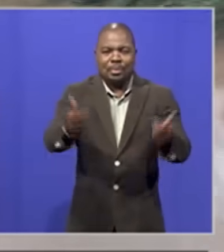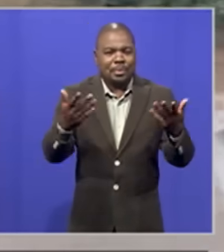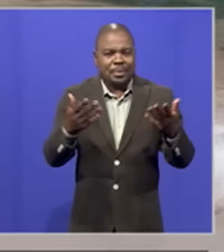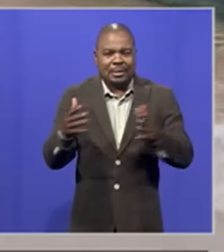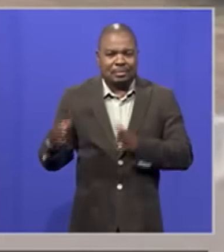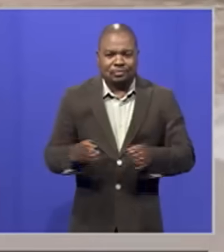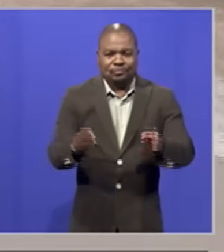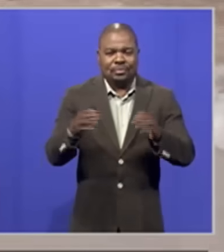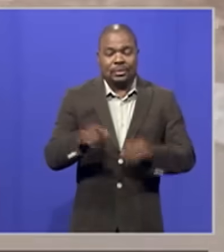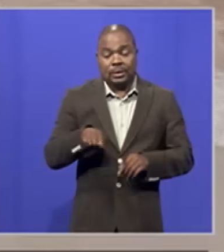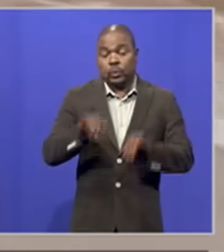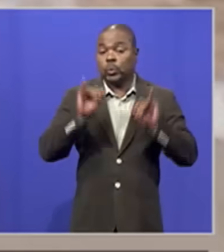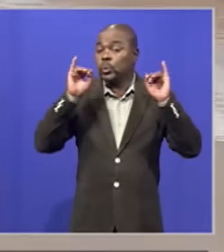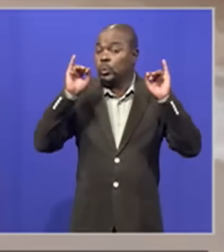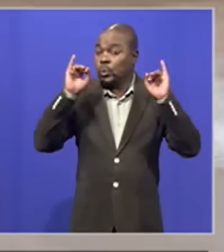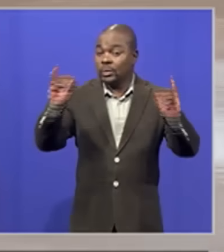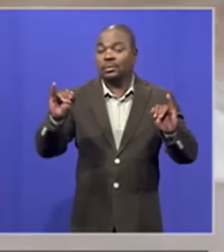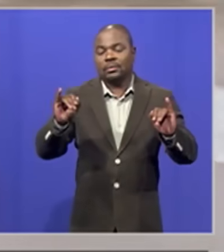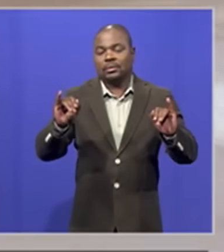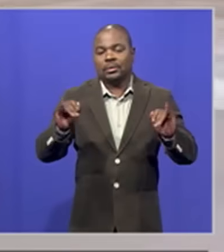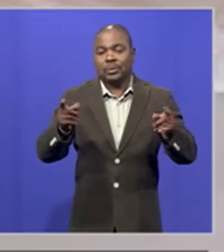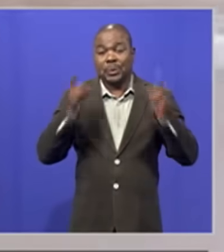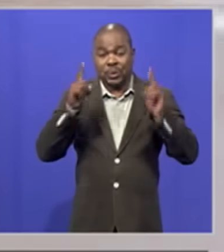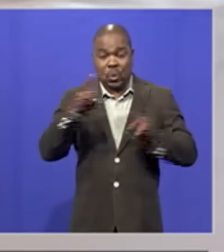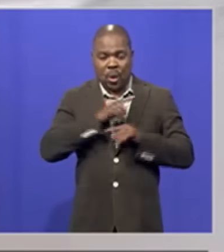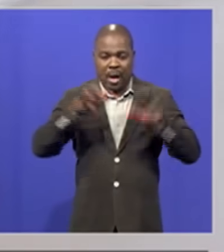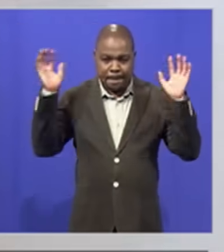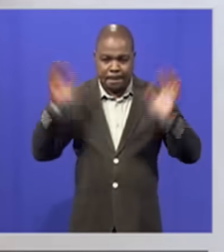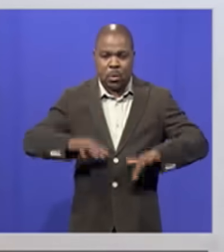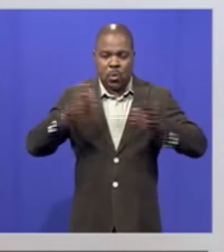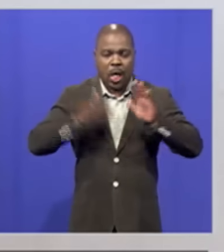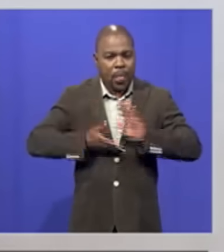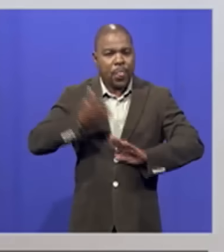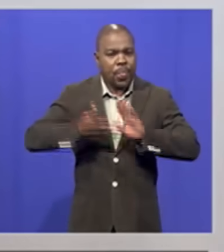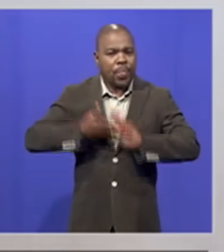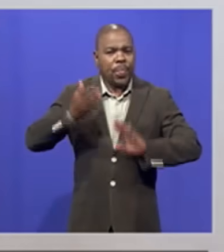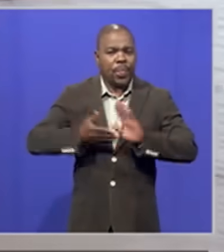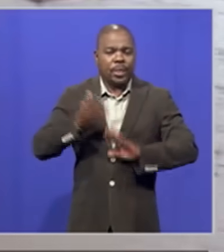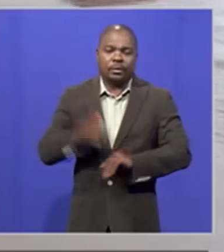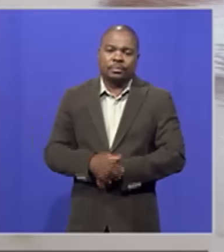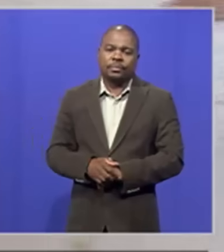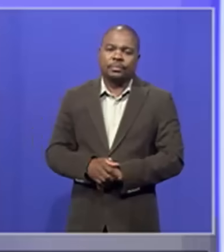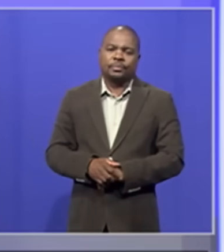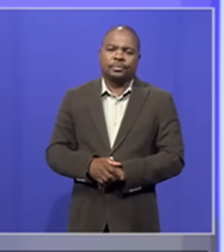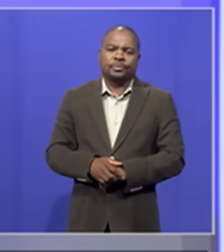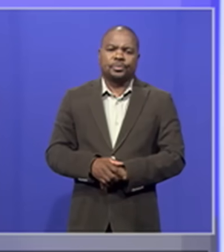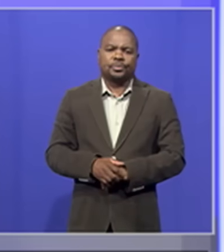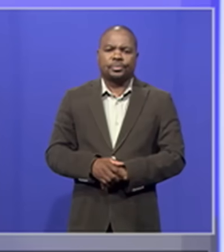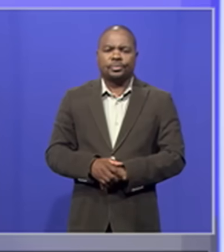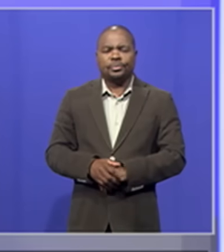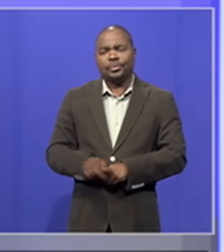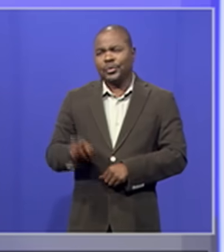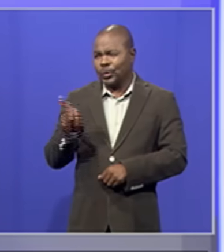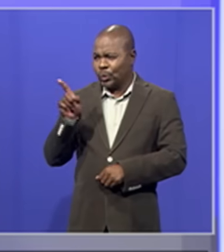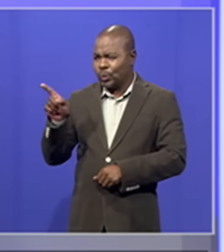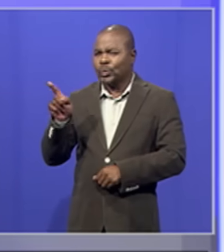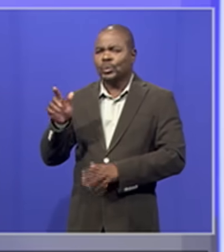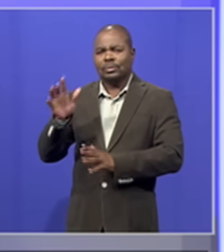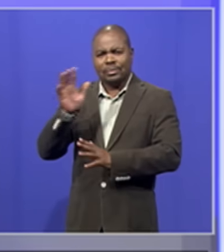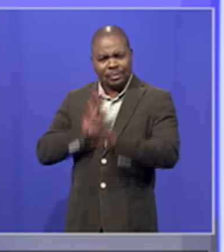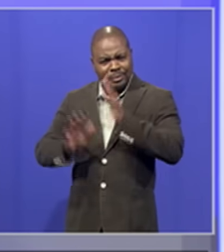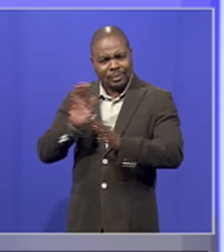se šoro ka kudu ka gore dipula tše di bontšha di tšwela pele gona. le setse le boletse ka mokgwa o seo se